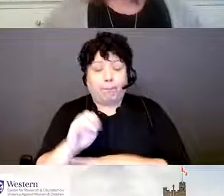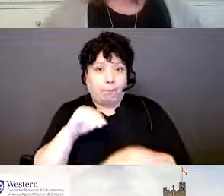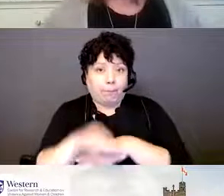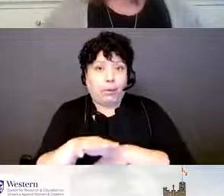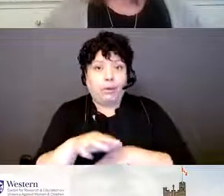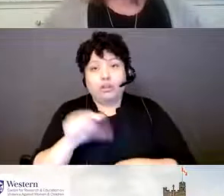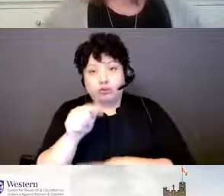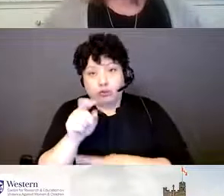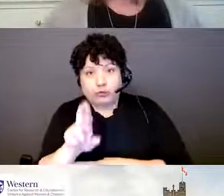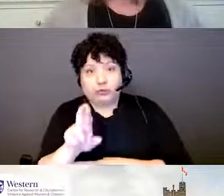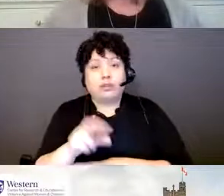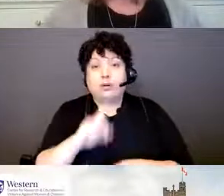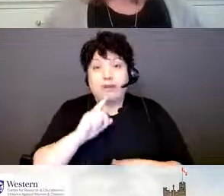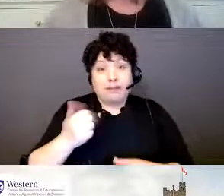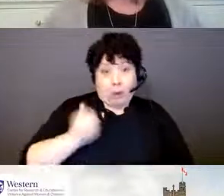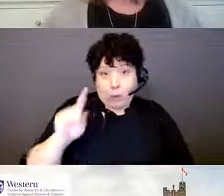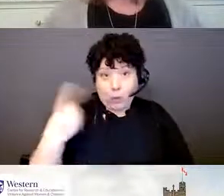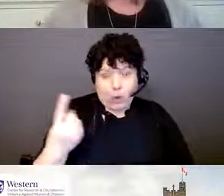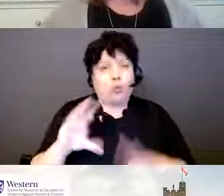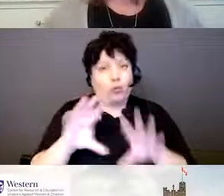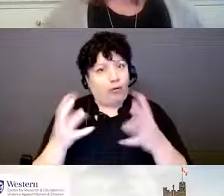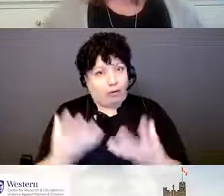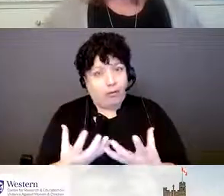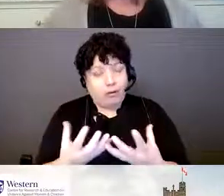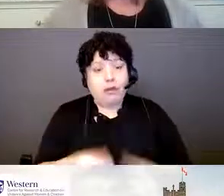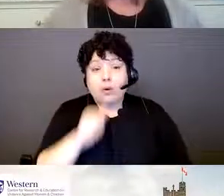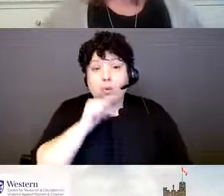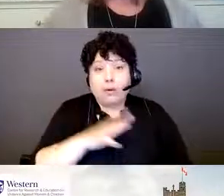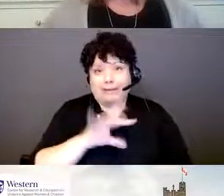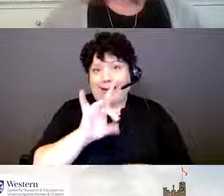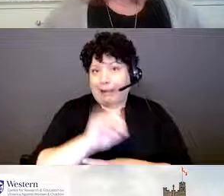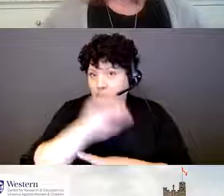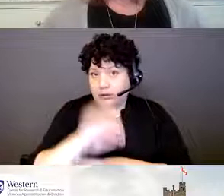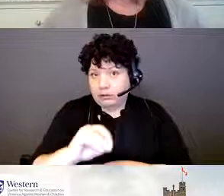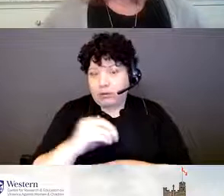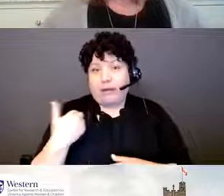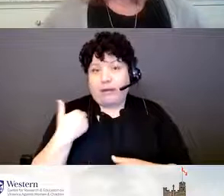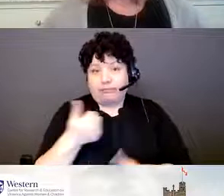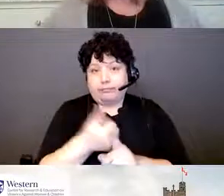world. Women represent 80% of all victims of domestic homicide.